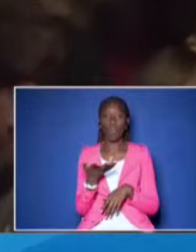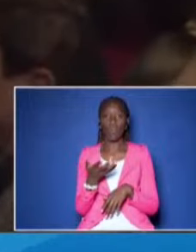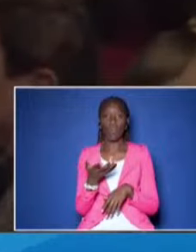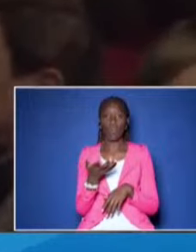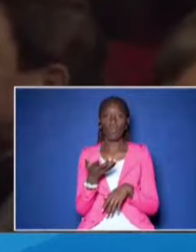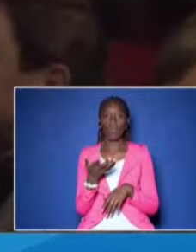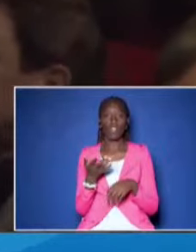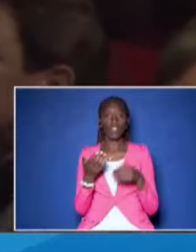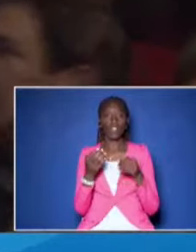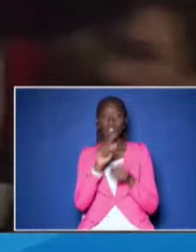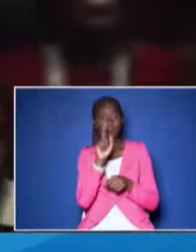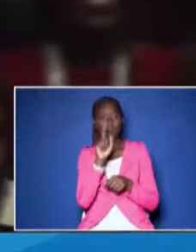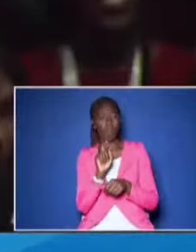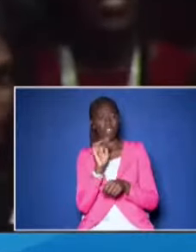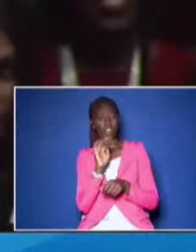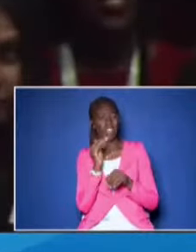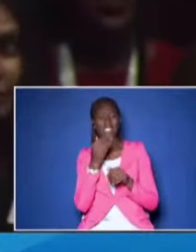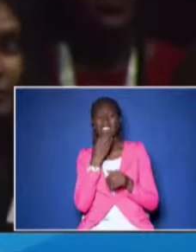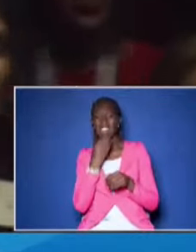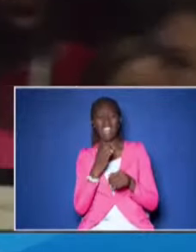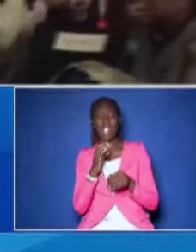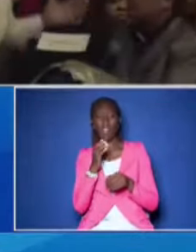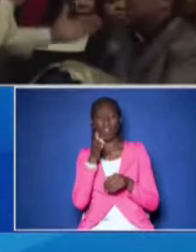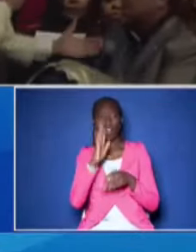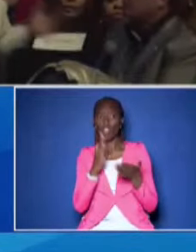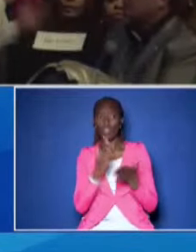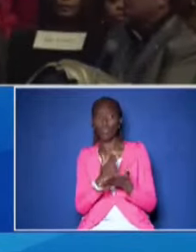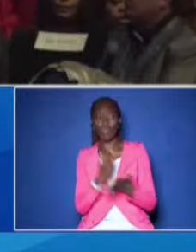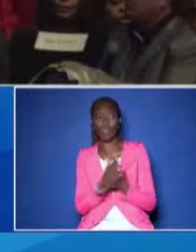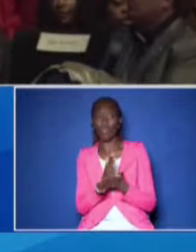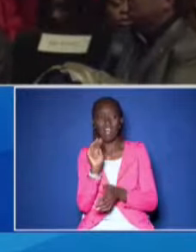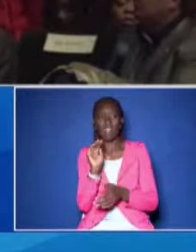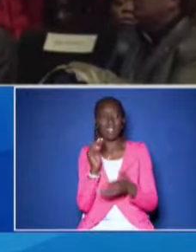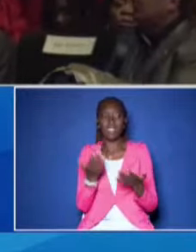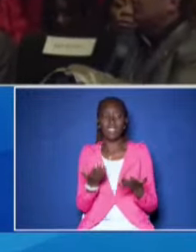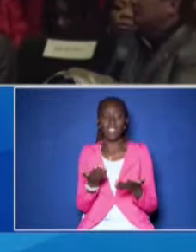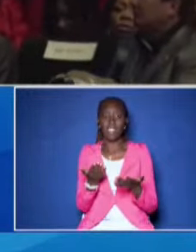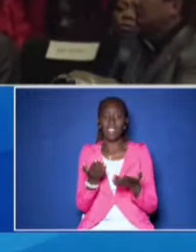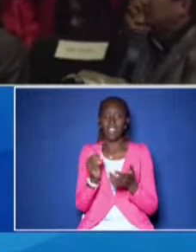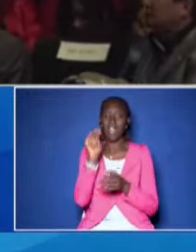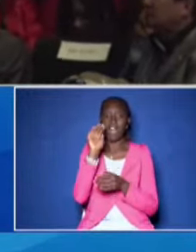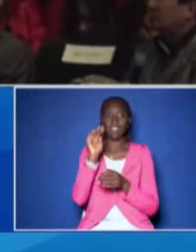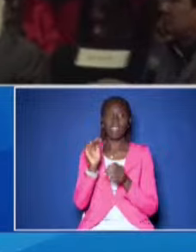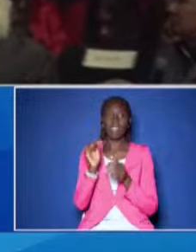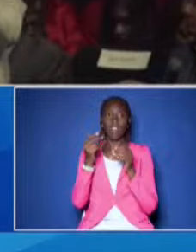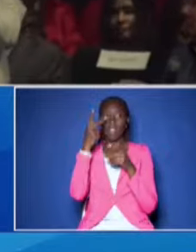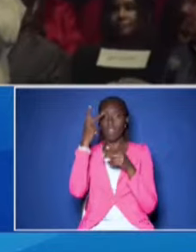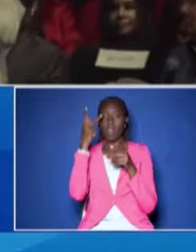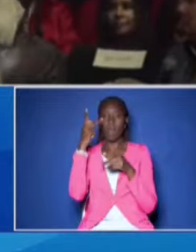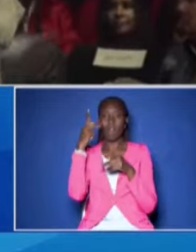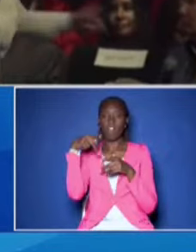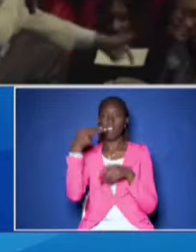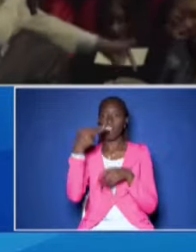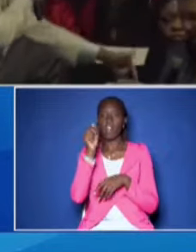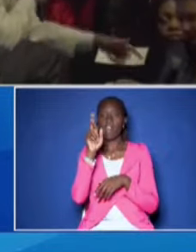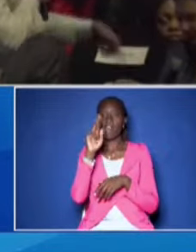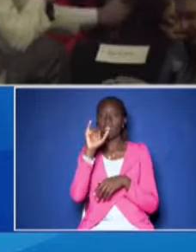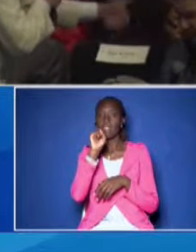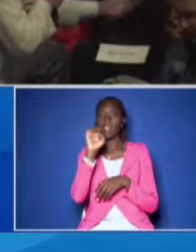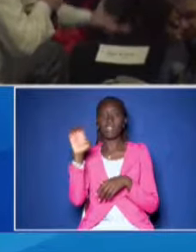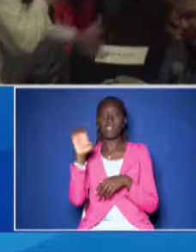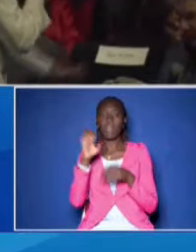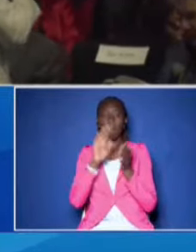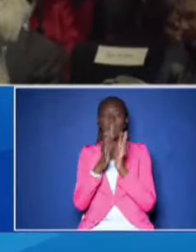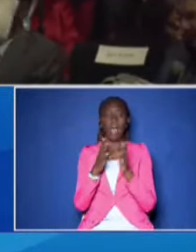were questioning whether he's the son of God because when he said he he's the son of God the Pharisees became angry this